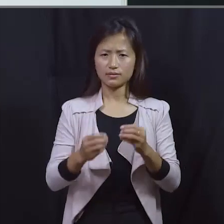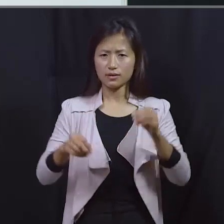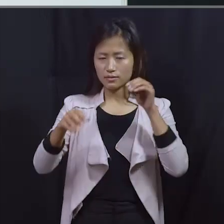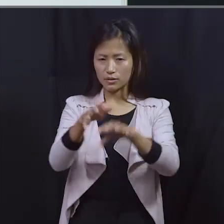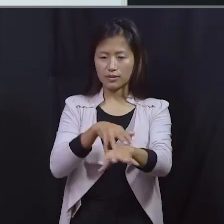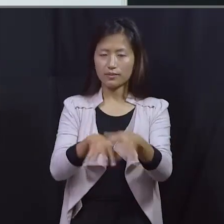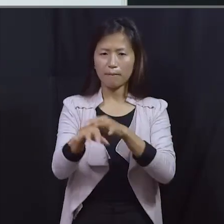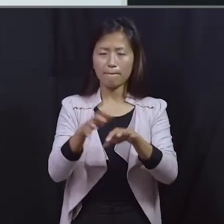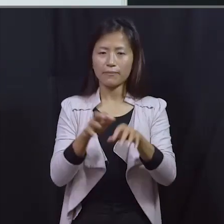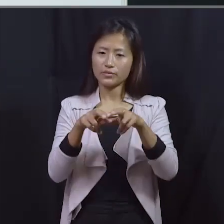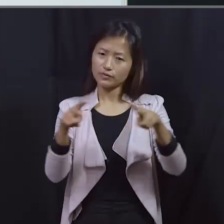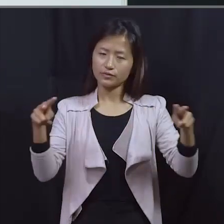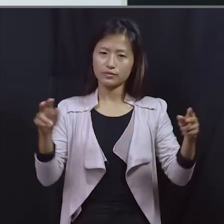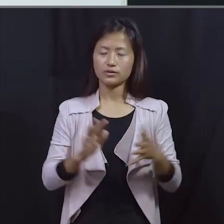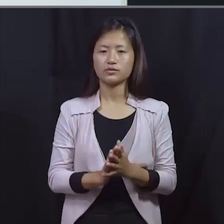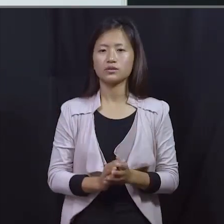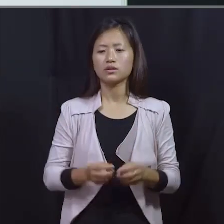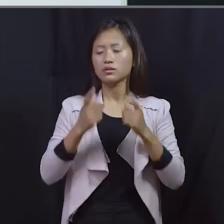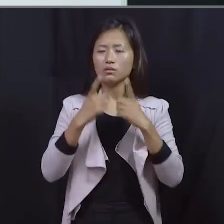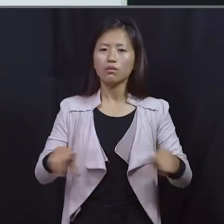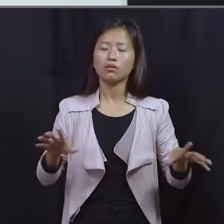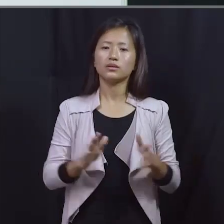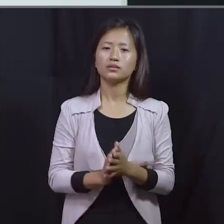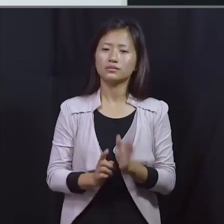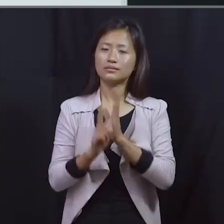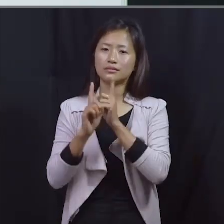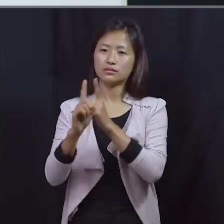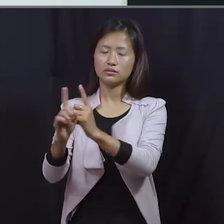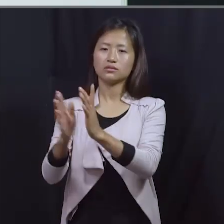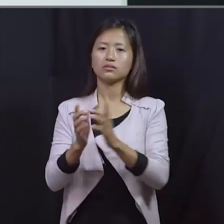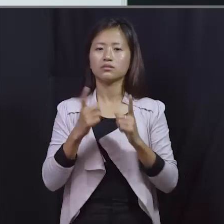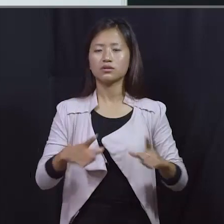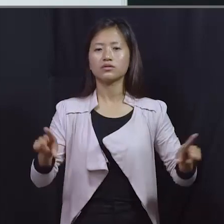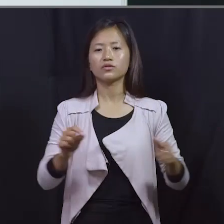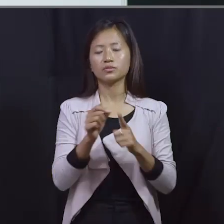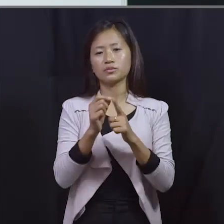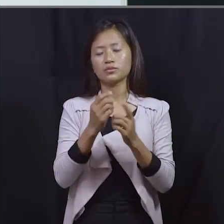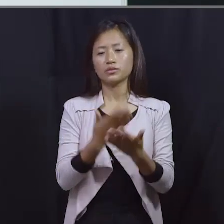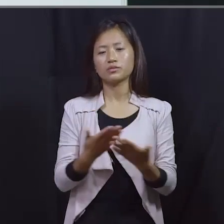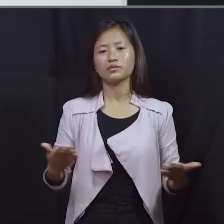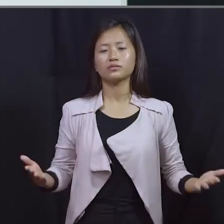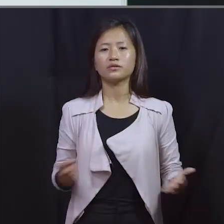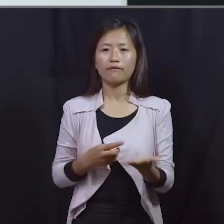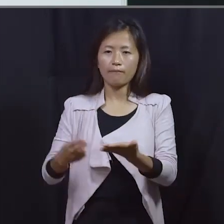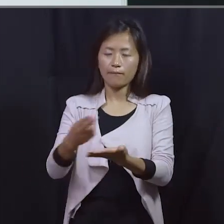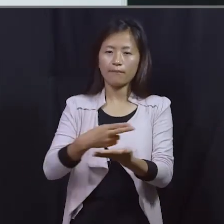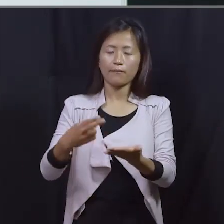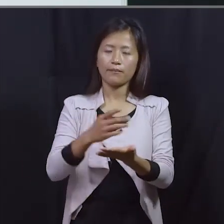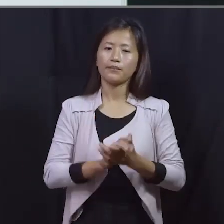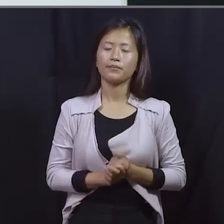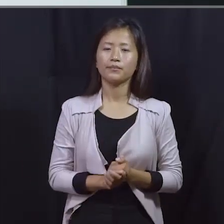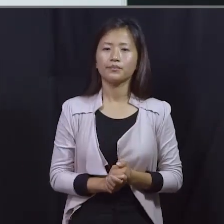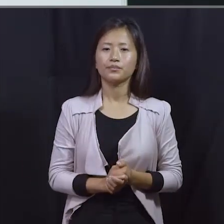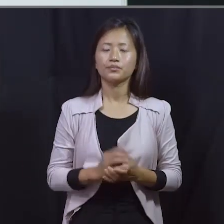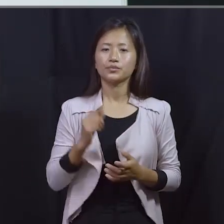lost their cattle, it also leads to the loss of productivity of their farming, since